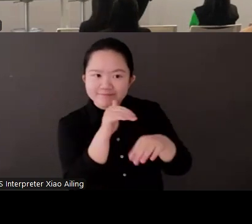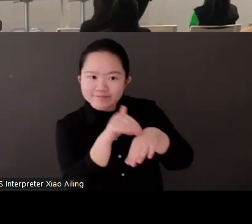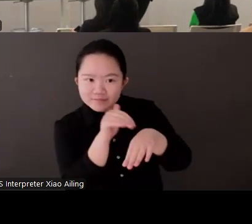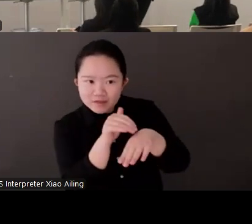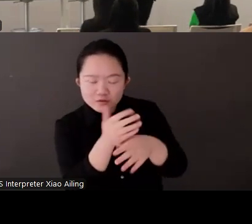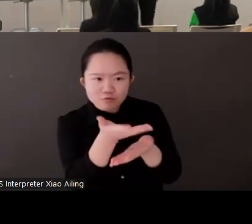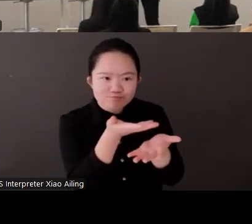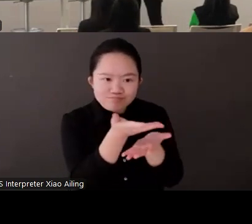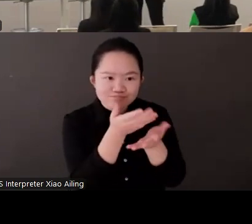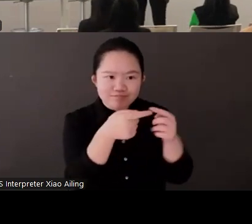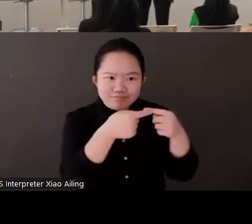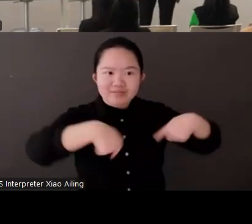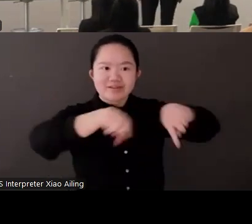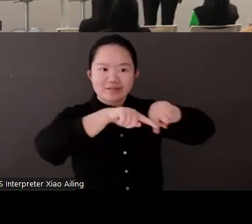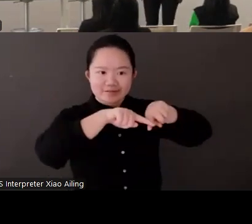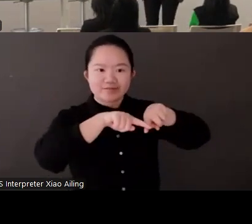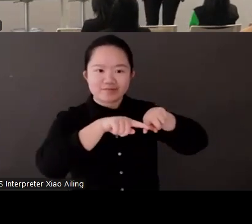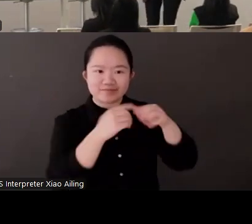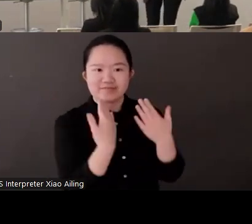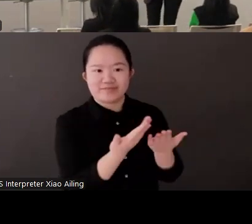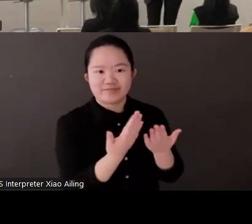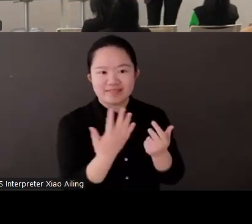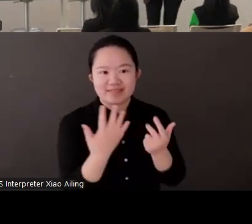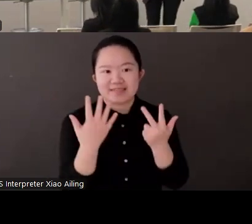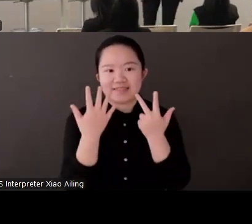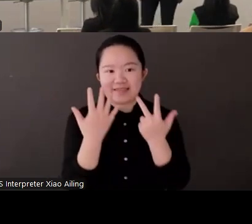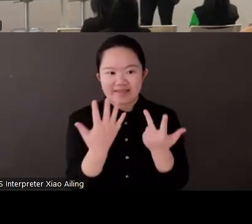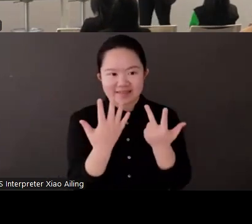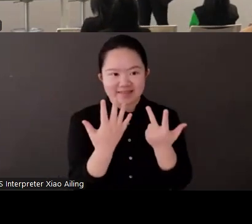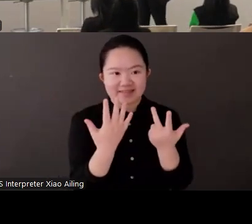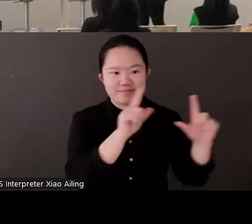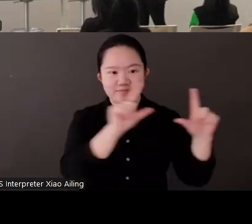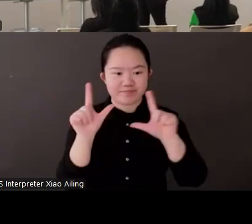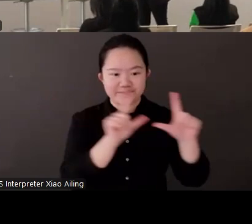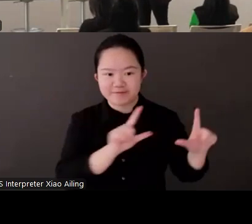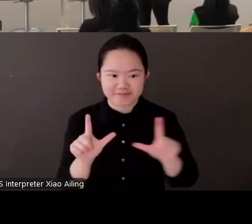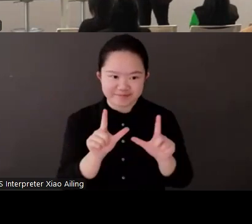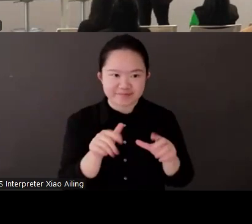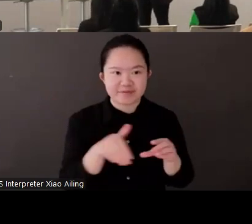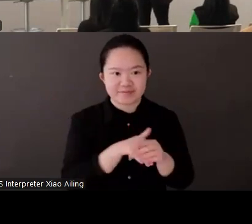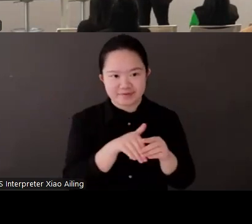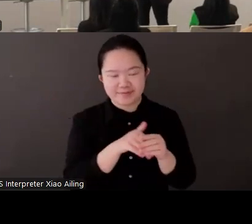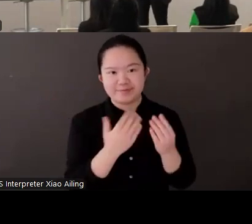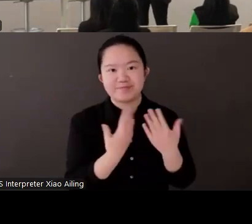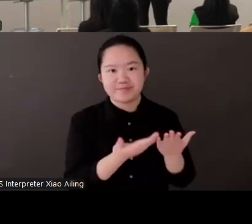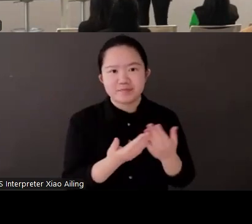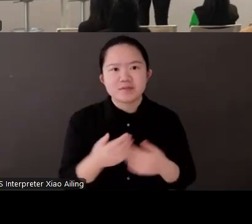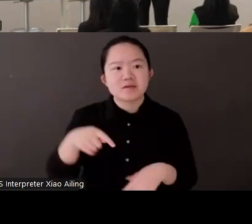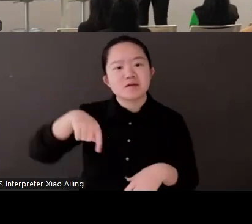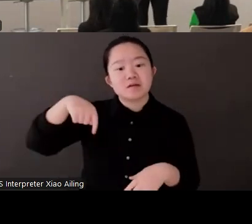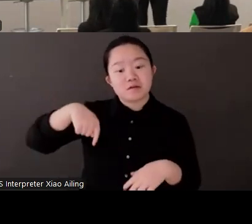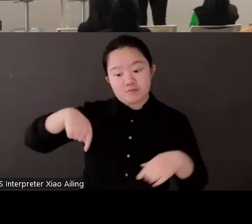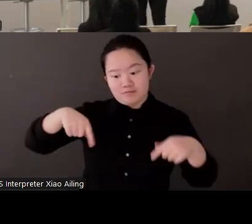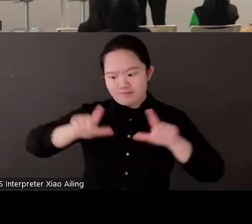in the Nordics. And we talk about webinars, we talk about support, and we cover